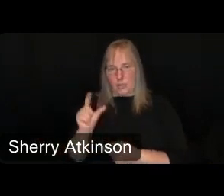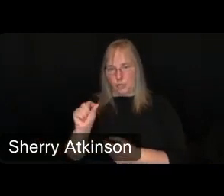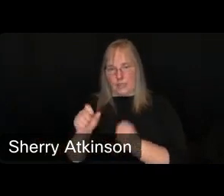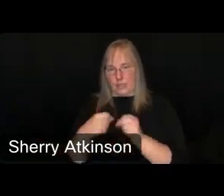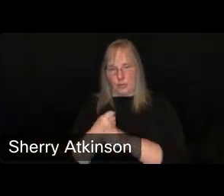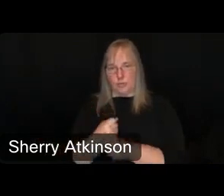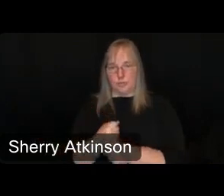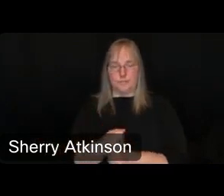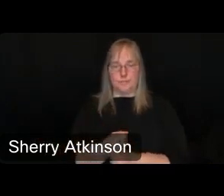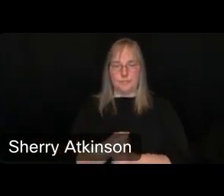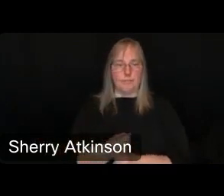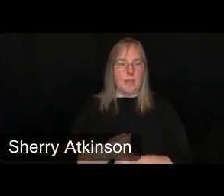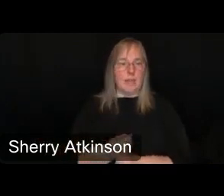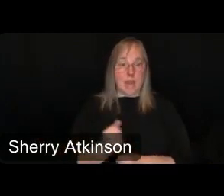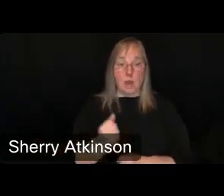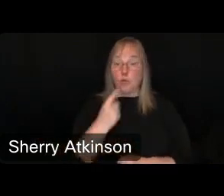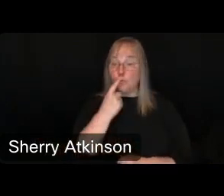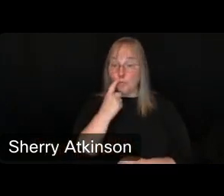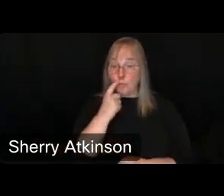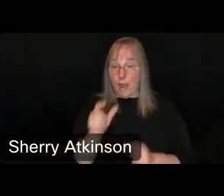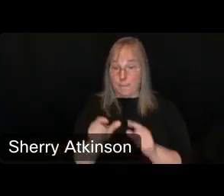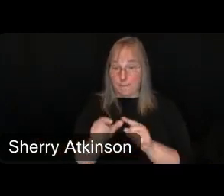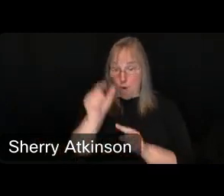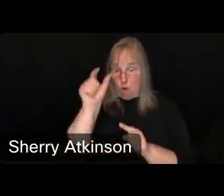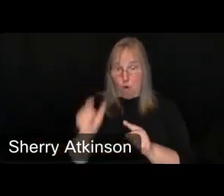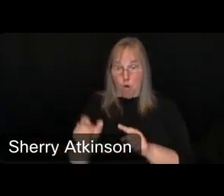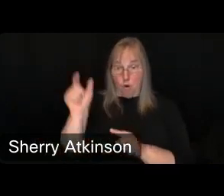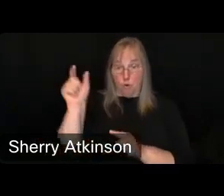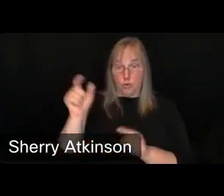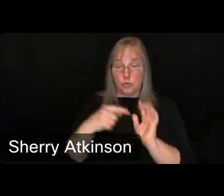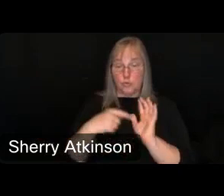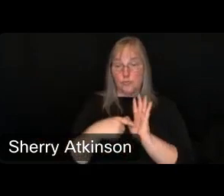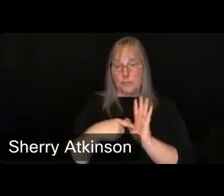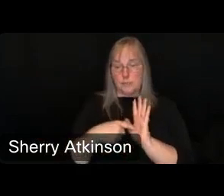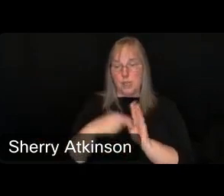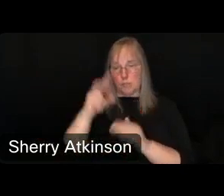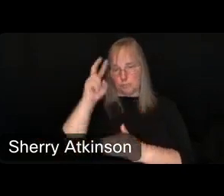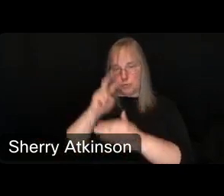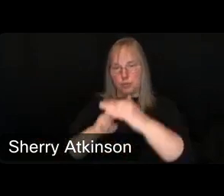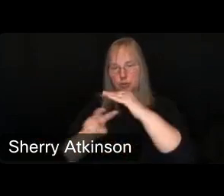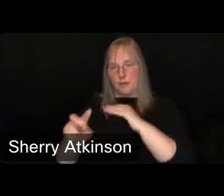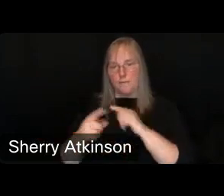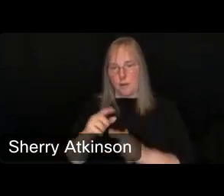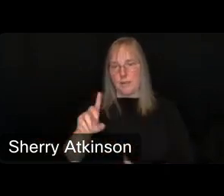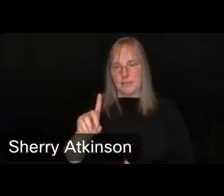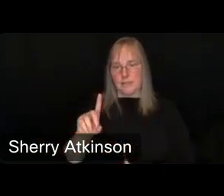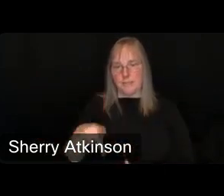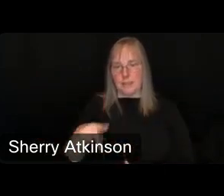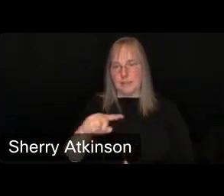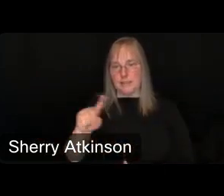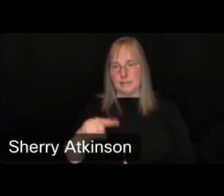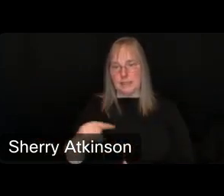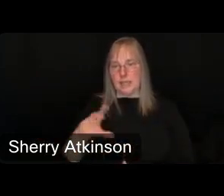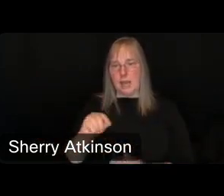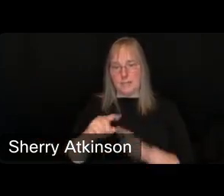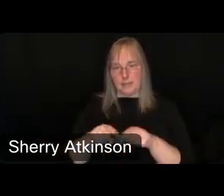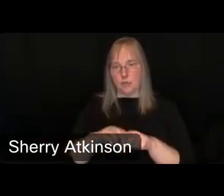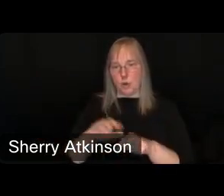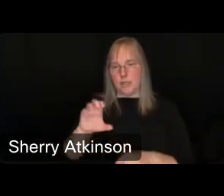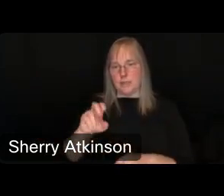Now, the red bar represents the projections by DPZ and based on census data and the